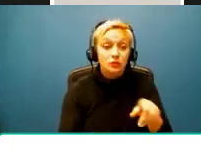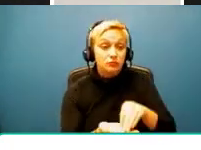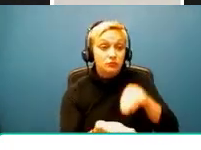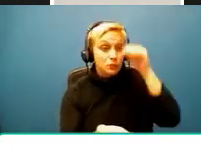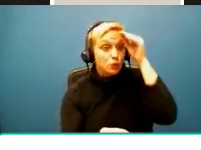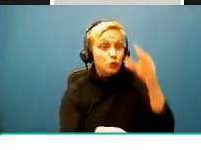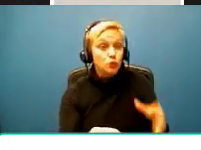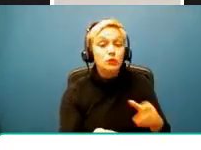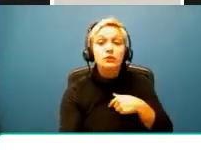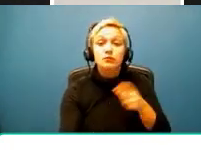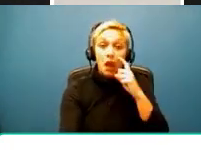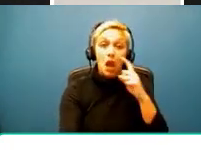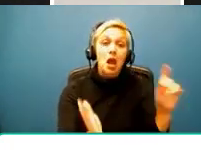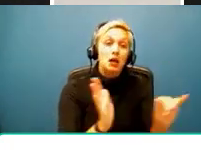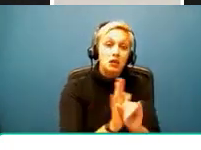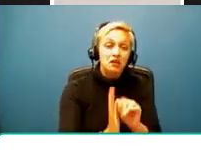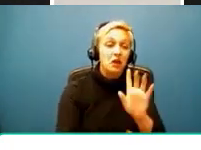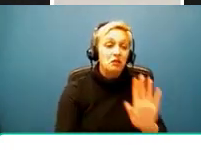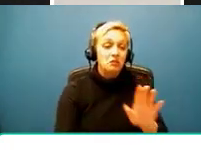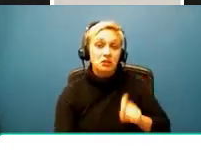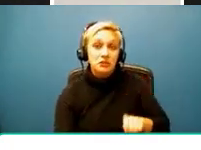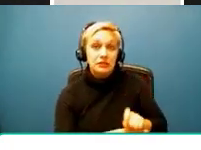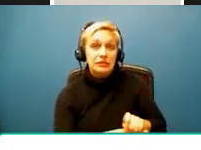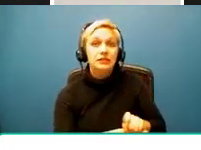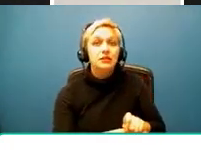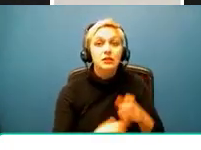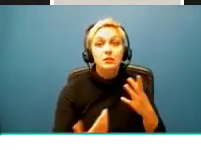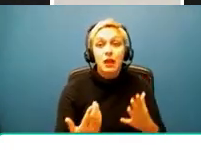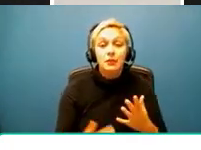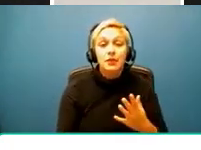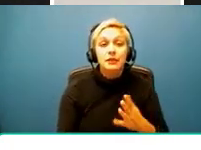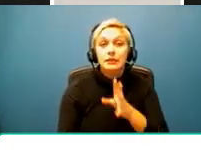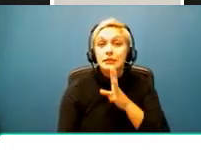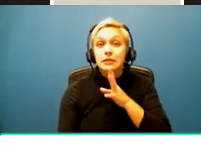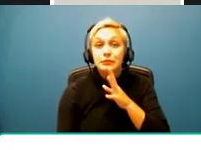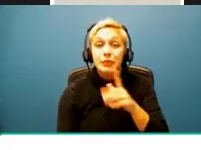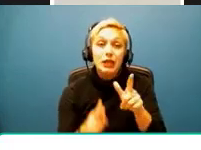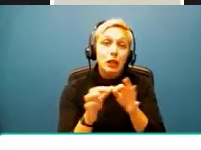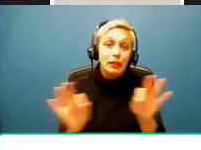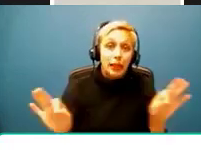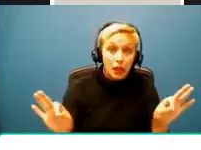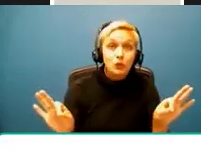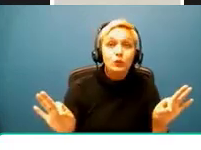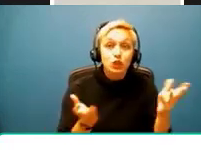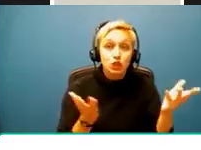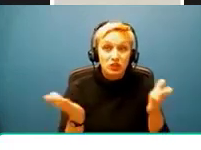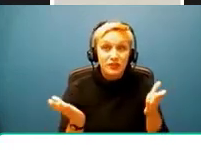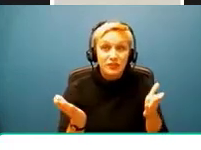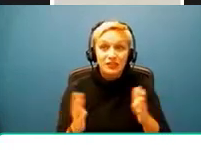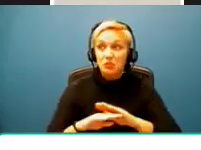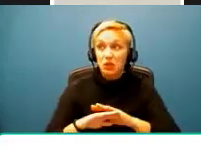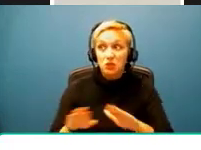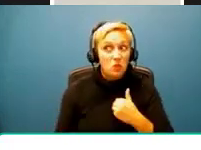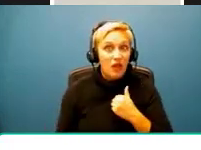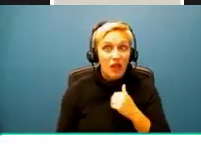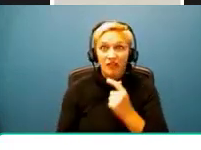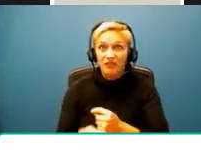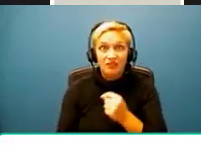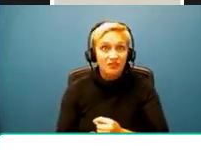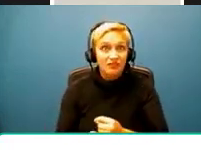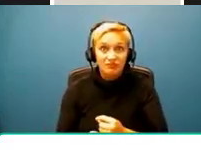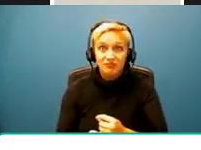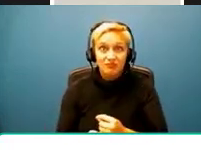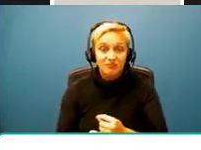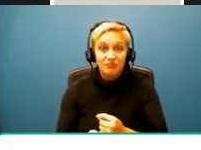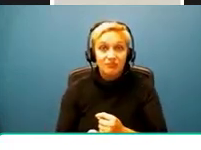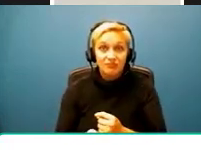need speech and language services, but you don't have a speech and language therapist. And so it doesn't mean that the student doesn't have